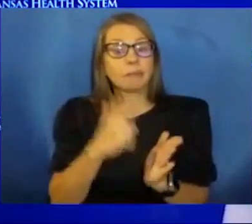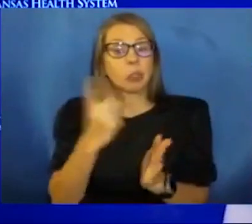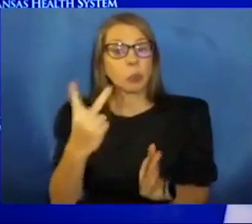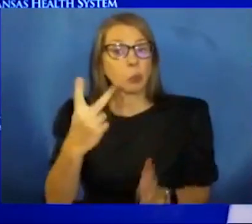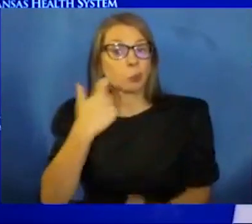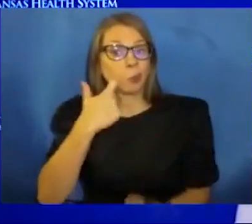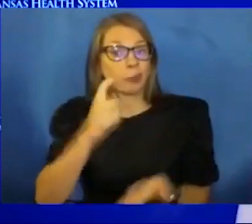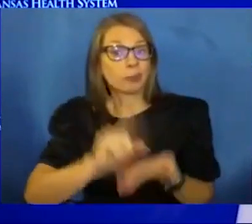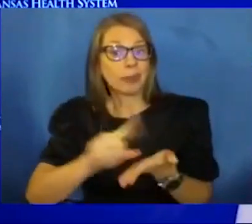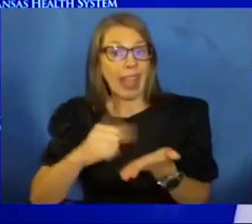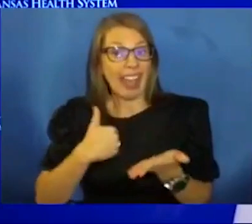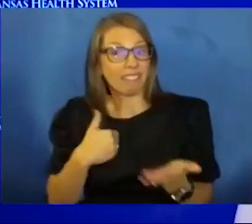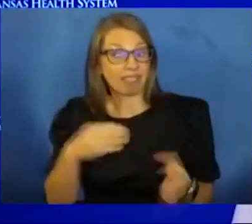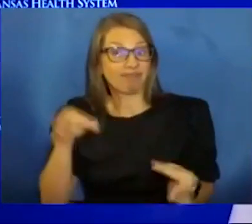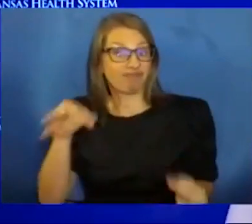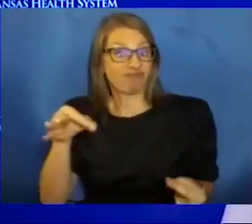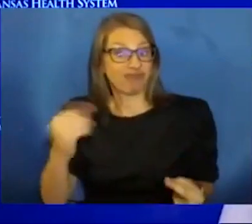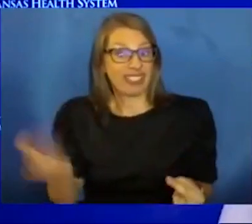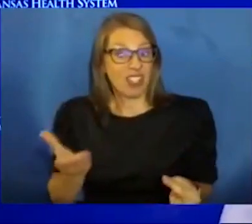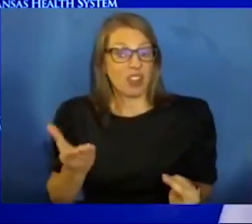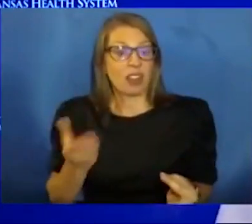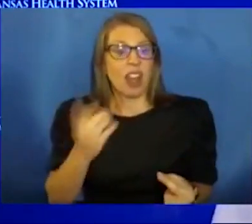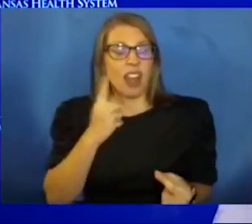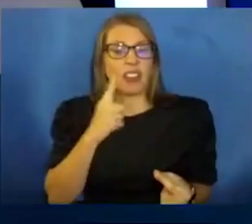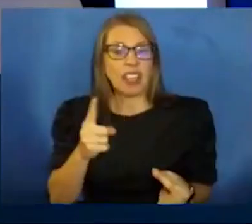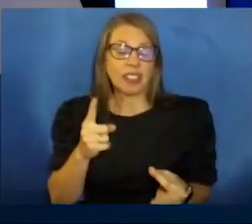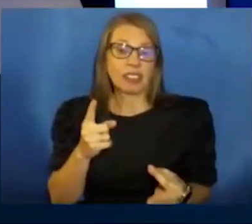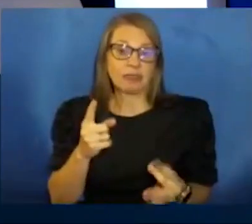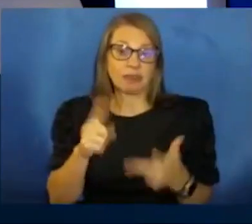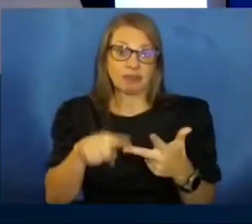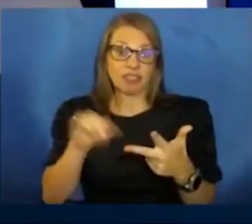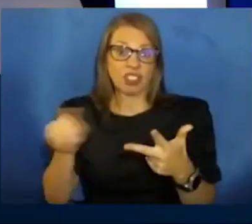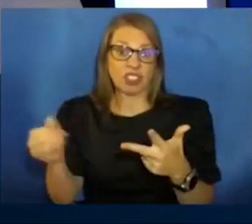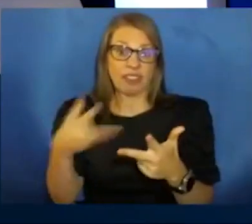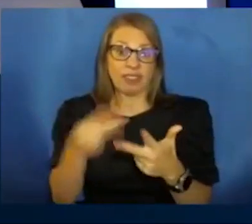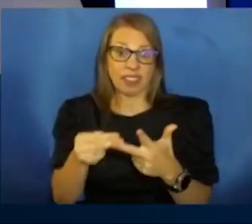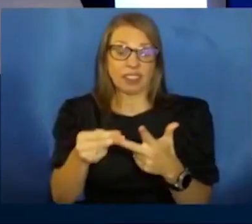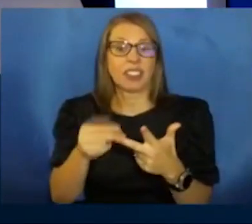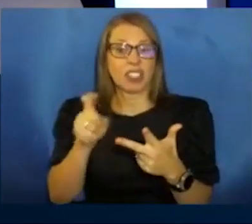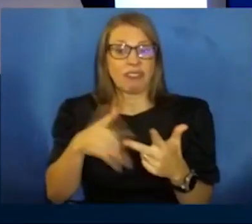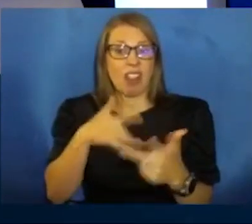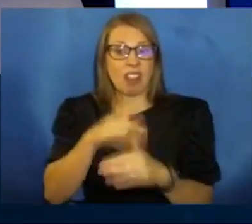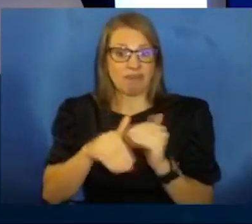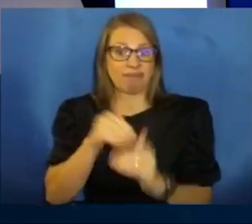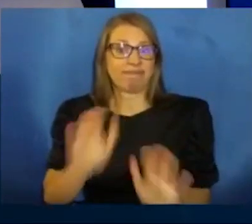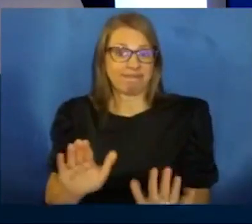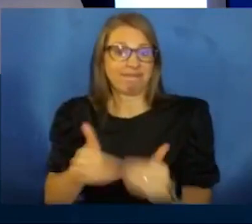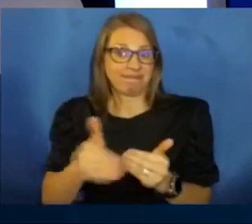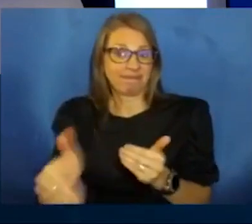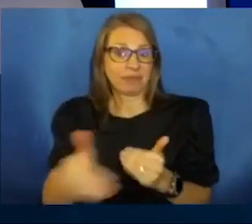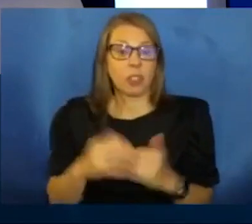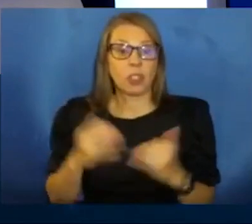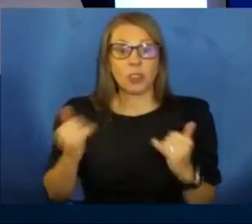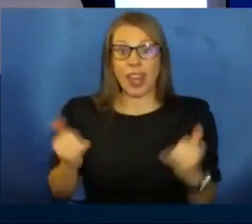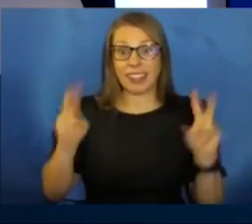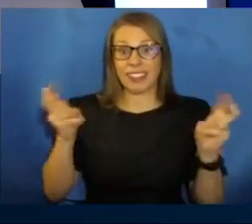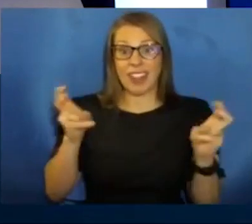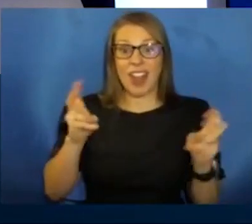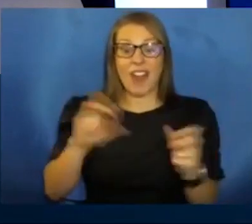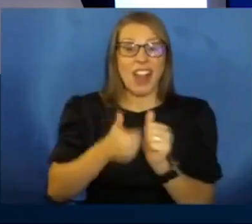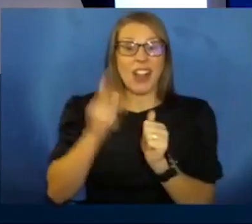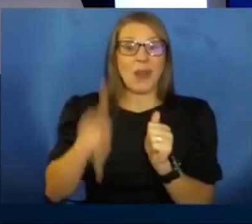them here, I think that should give some comfort to those people. Good. All right. Thank you for sharing that. Okay. So it is follow-up Friday. We've got some great questions lined up for you.